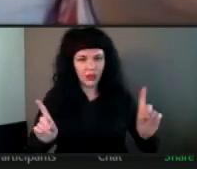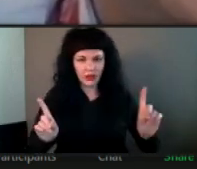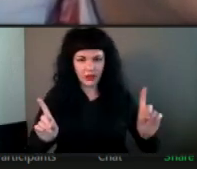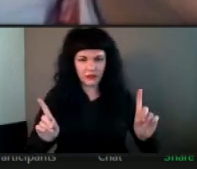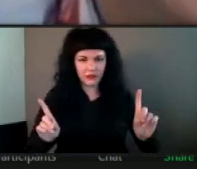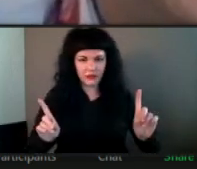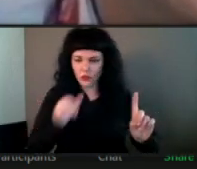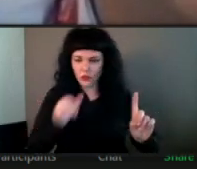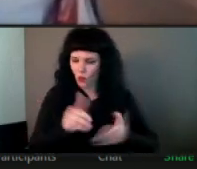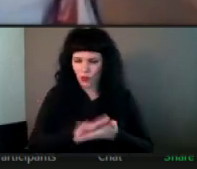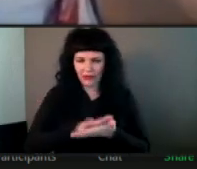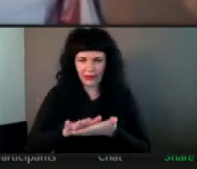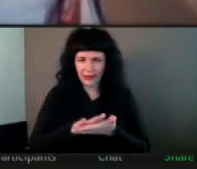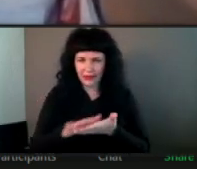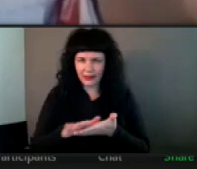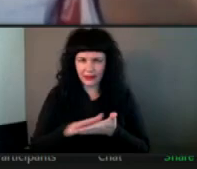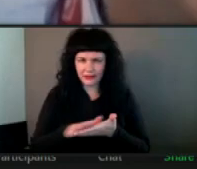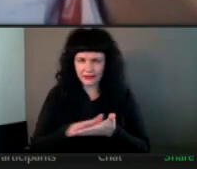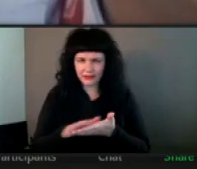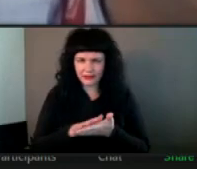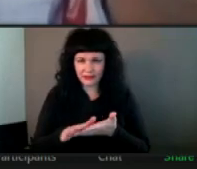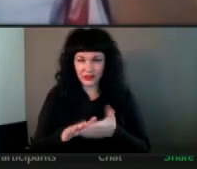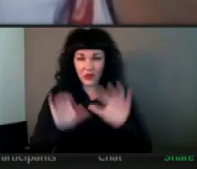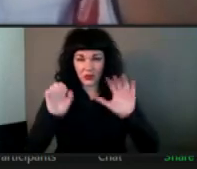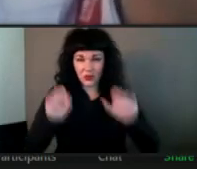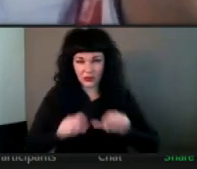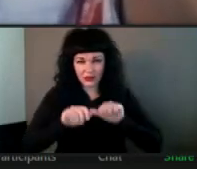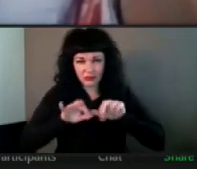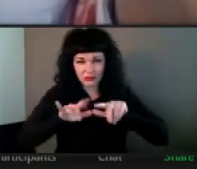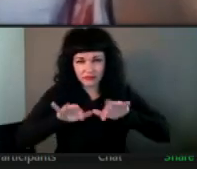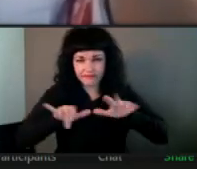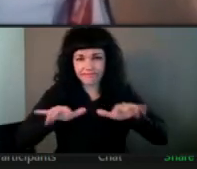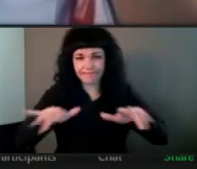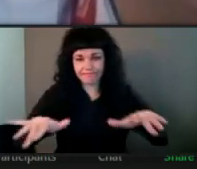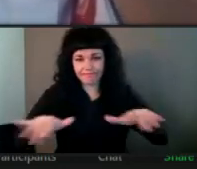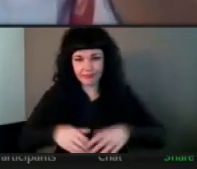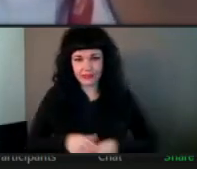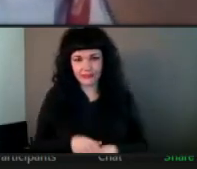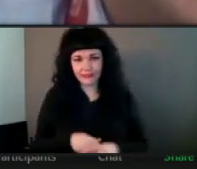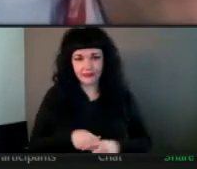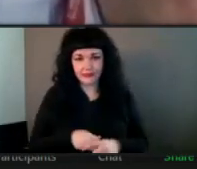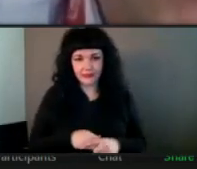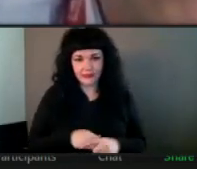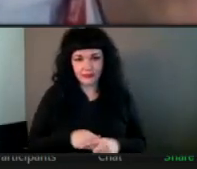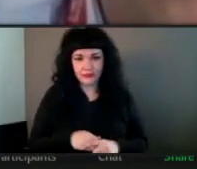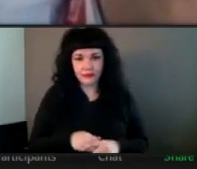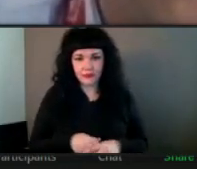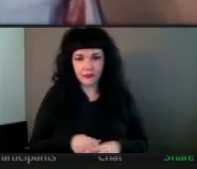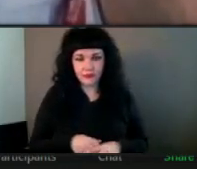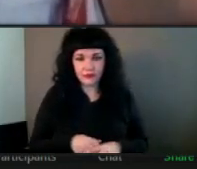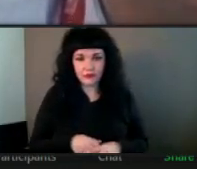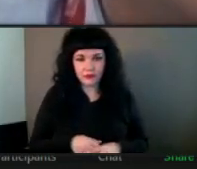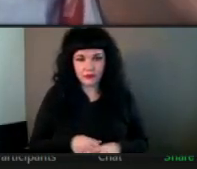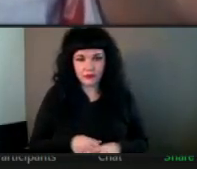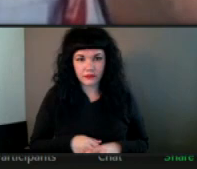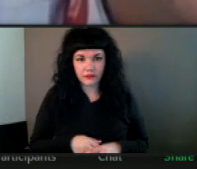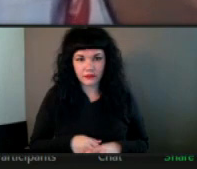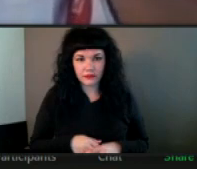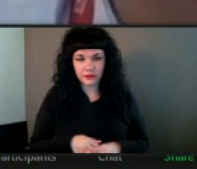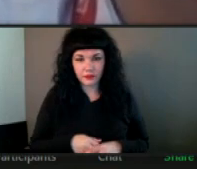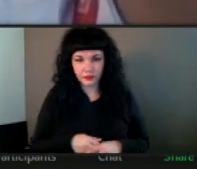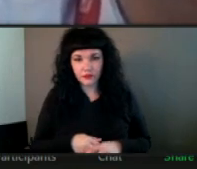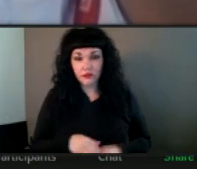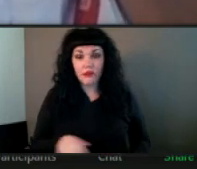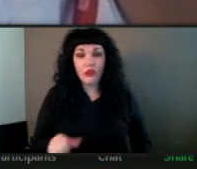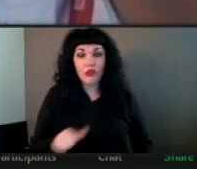practices, you may end up spreading it. Now, another concept about going back to face-to-face is cohorting,